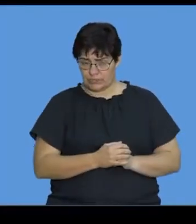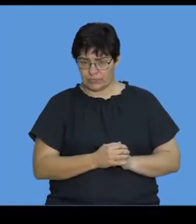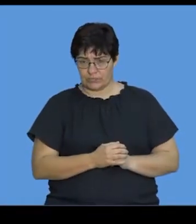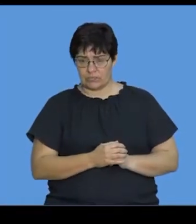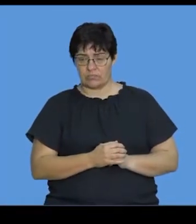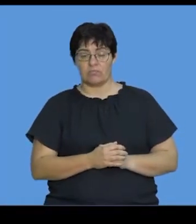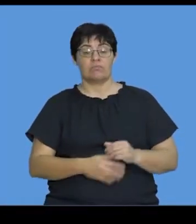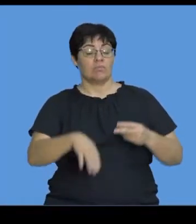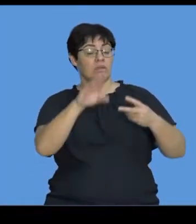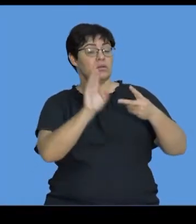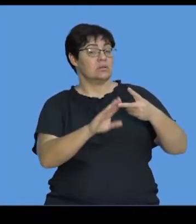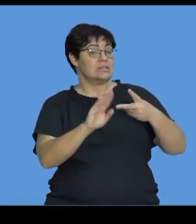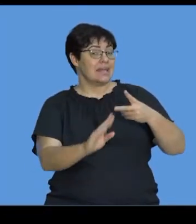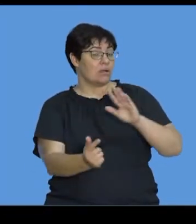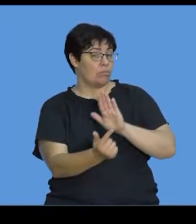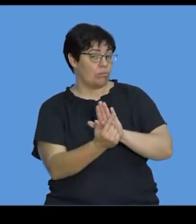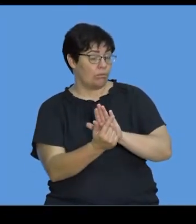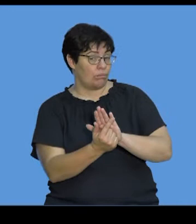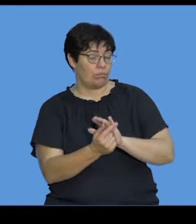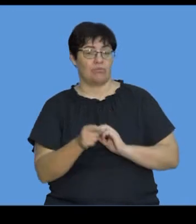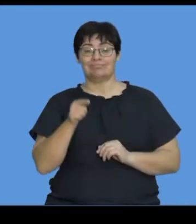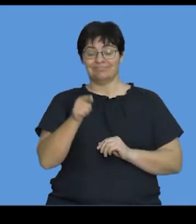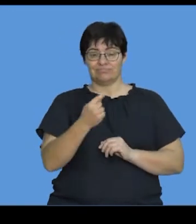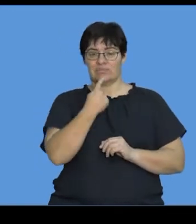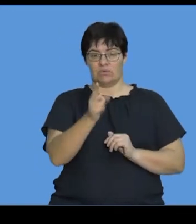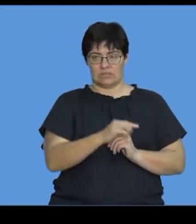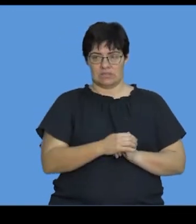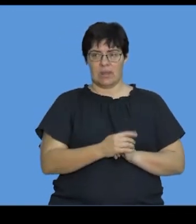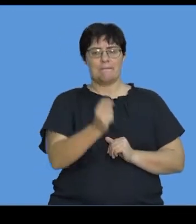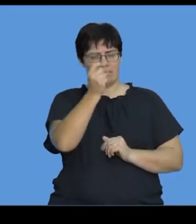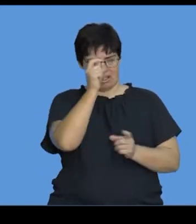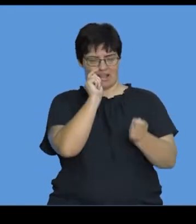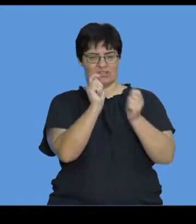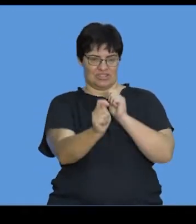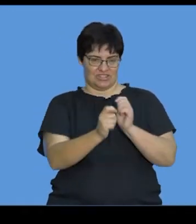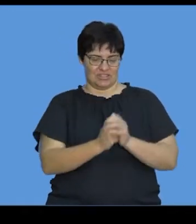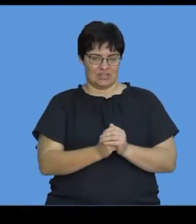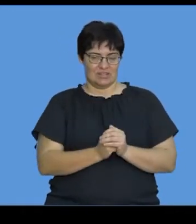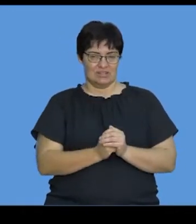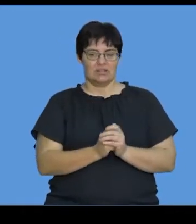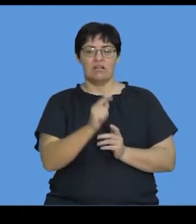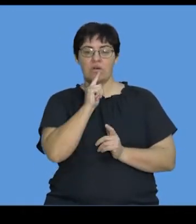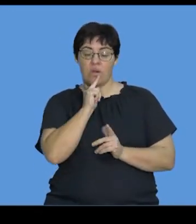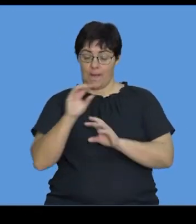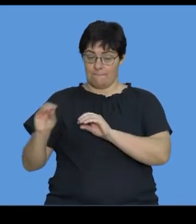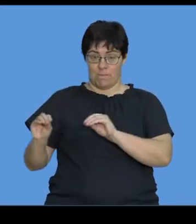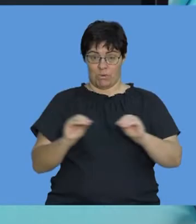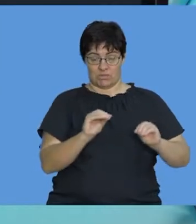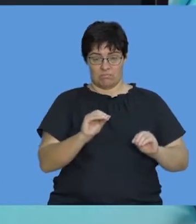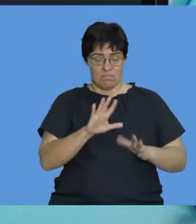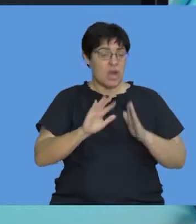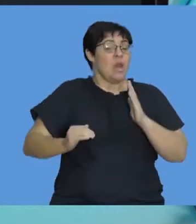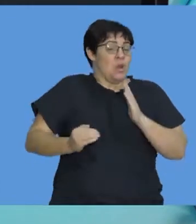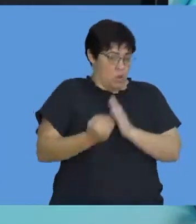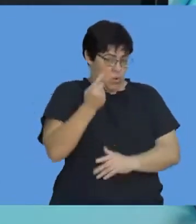Newton's second law is, we're going to change it a little bit. So we're going to look at it in terms of momentum, and this is going to be new.